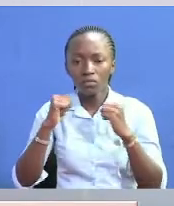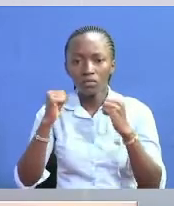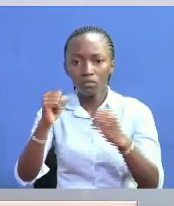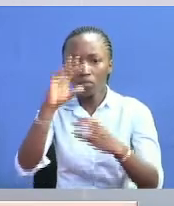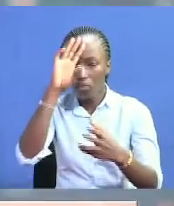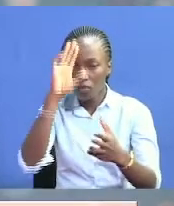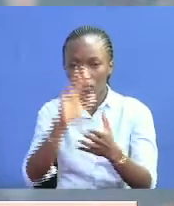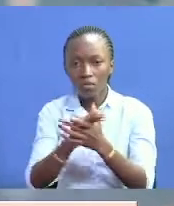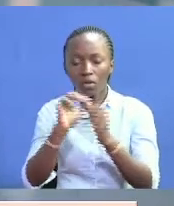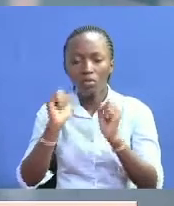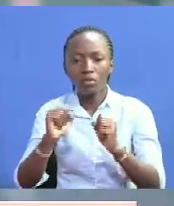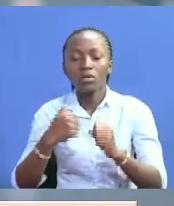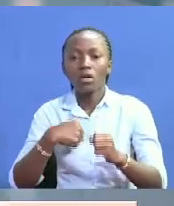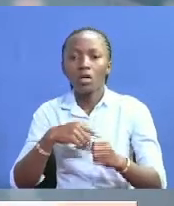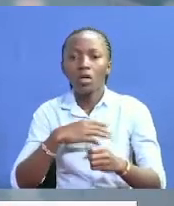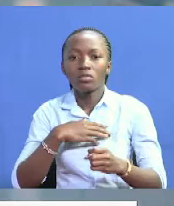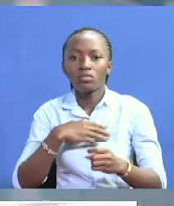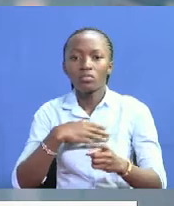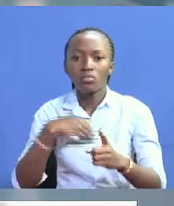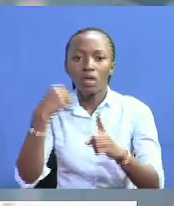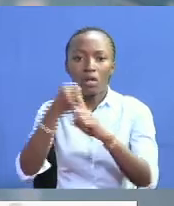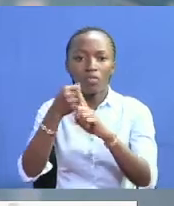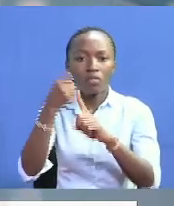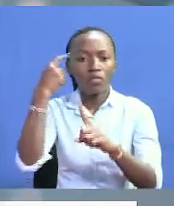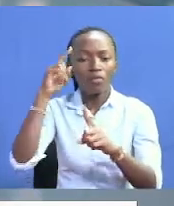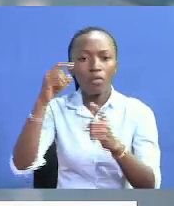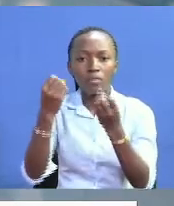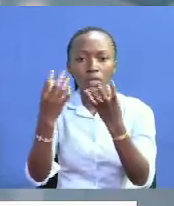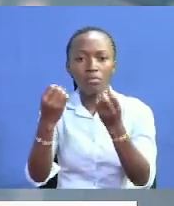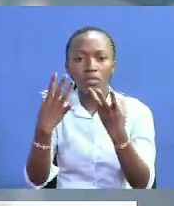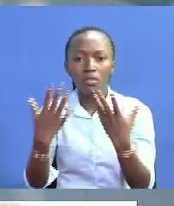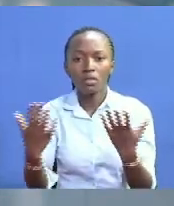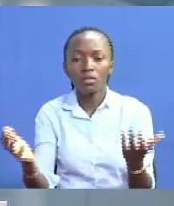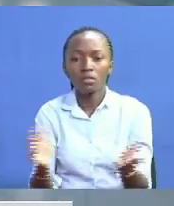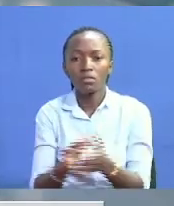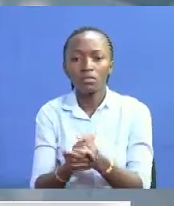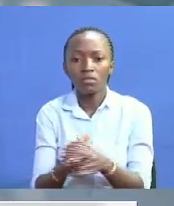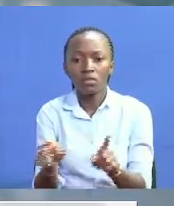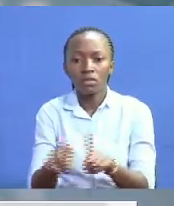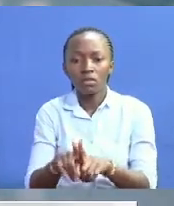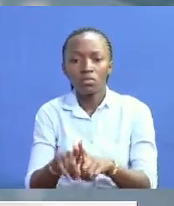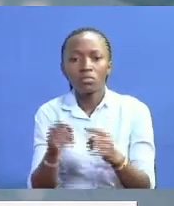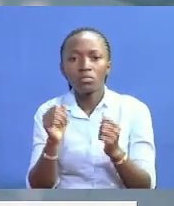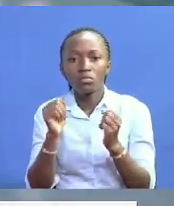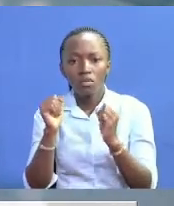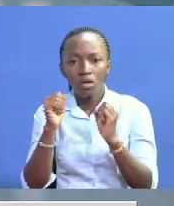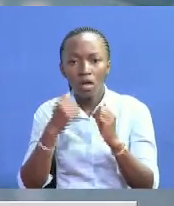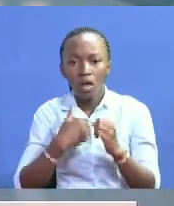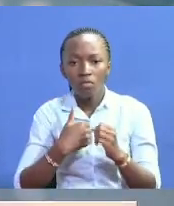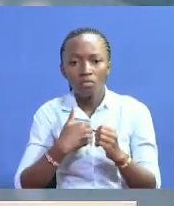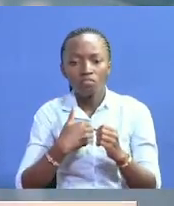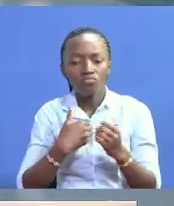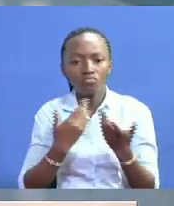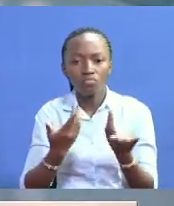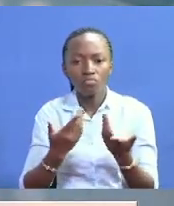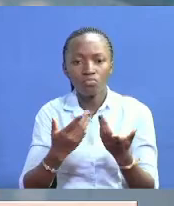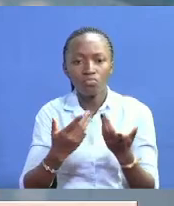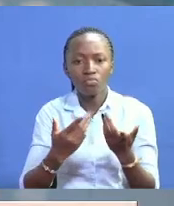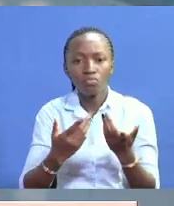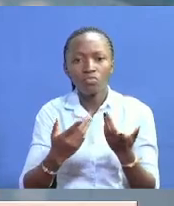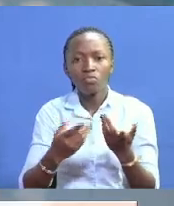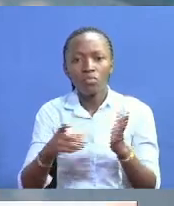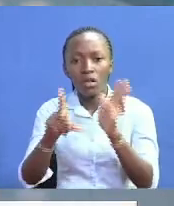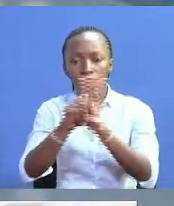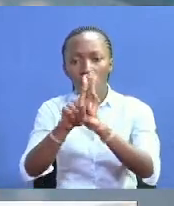have so many things we can advocate for if we have everybody involved in the process. Again, as I said, there is formal authority and informal